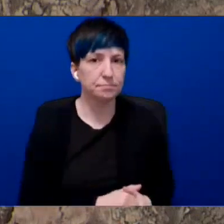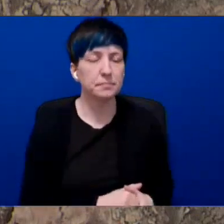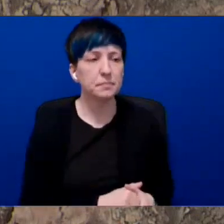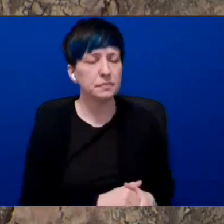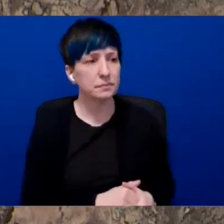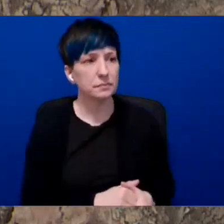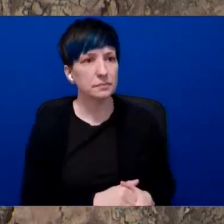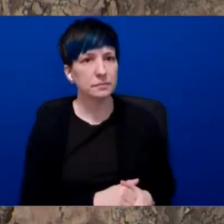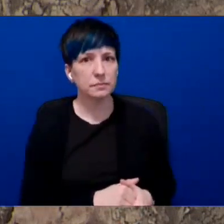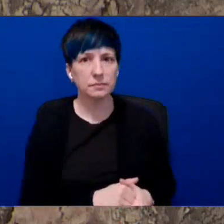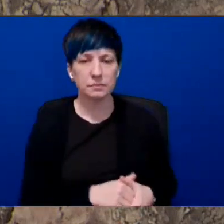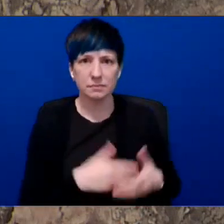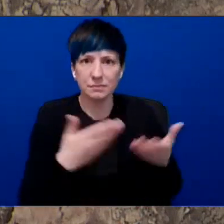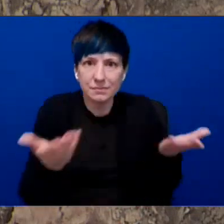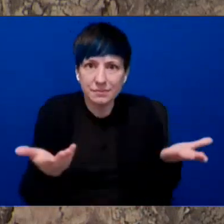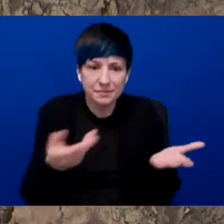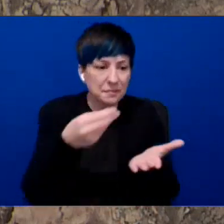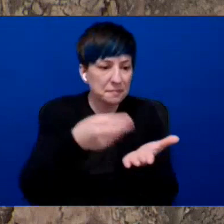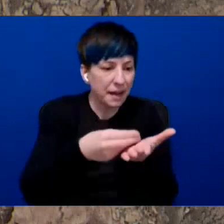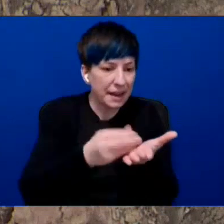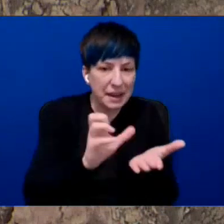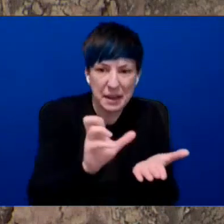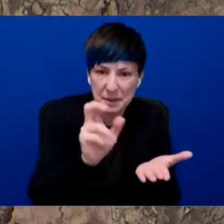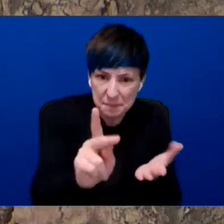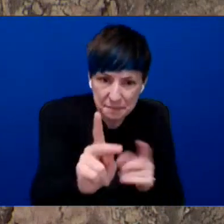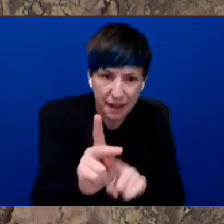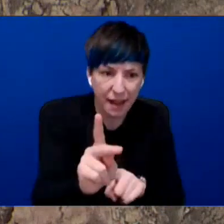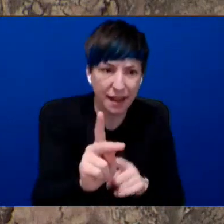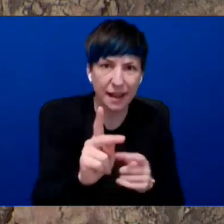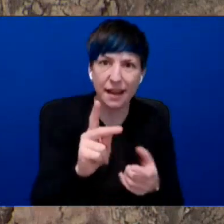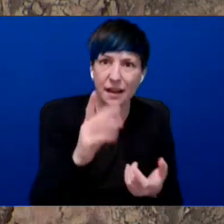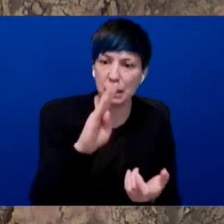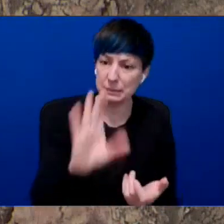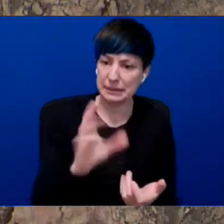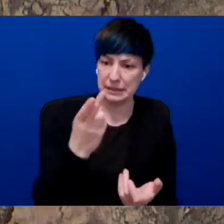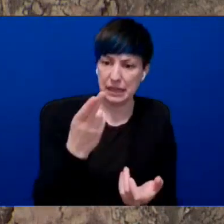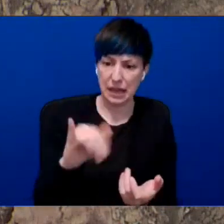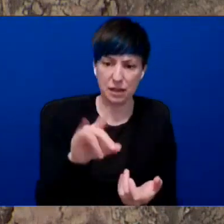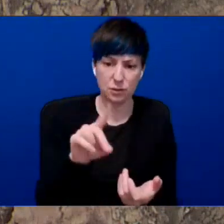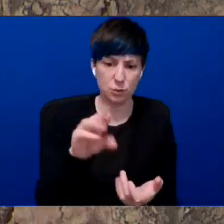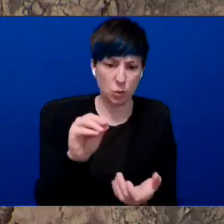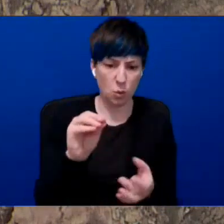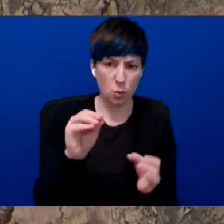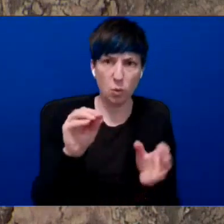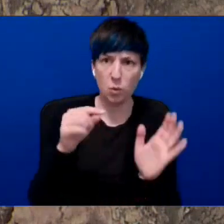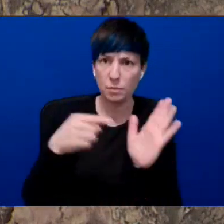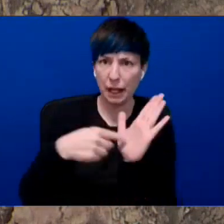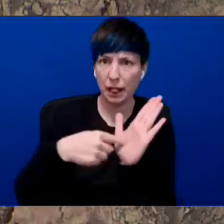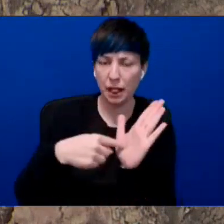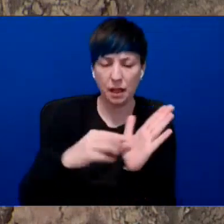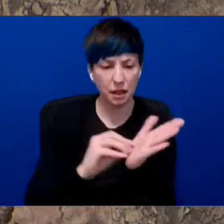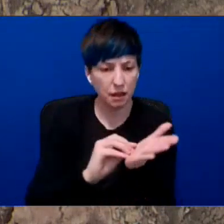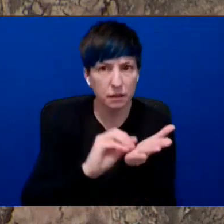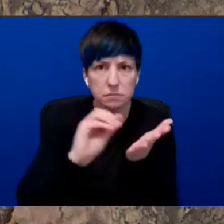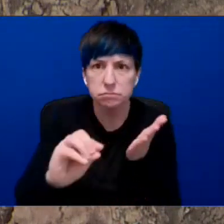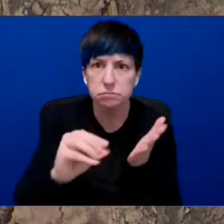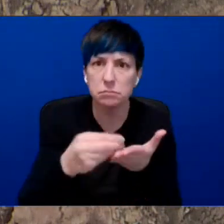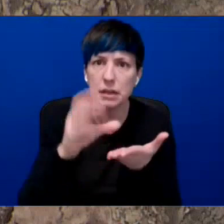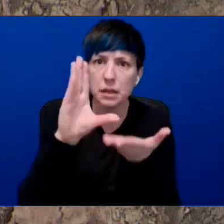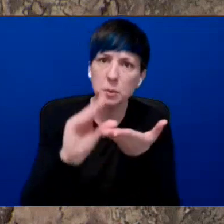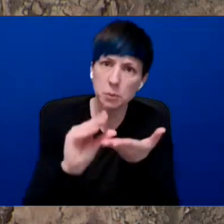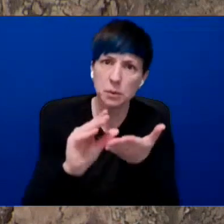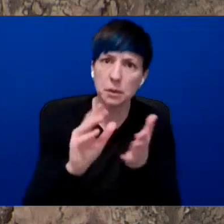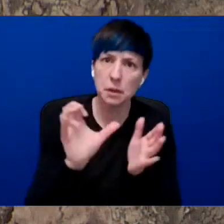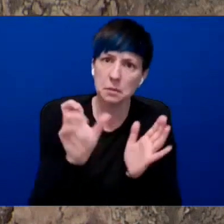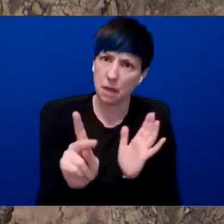would laugh at a rebate people are getting on their BC Hydro bills. The fact that We understand that people are facing challenges